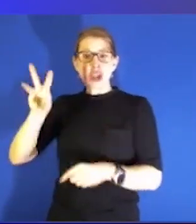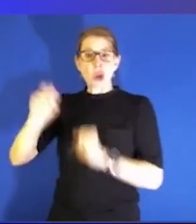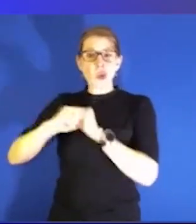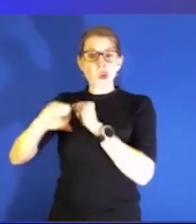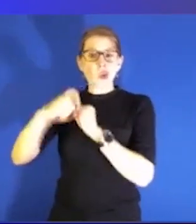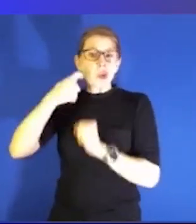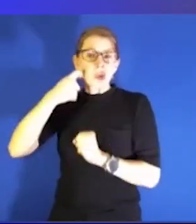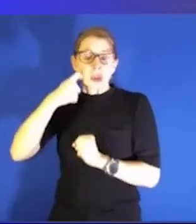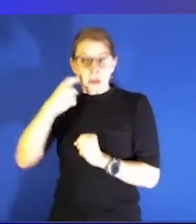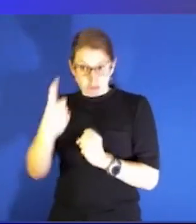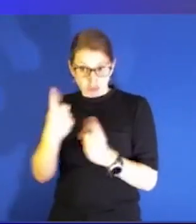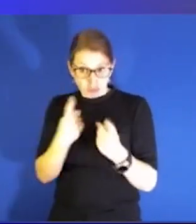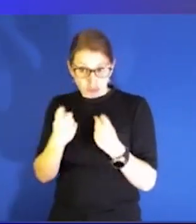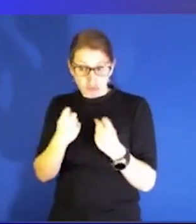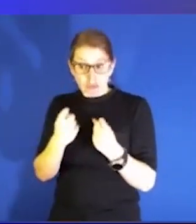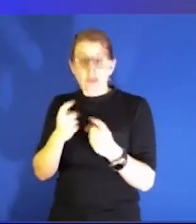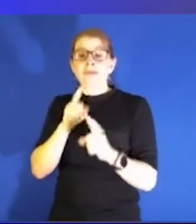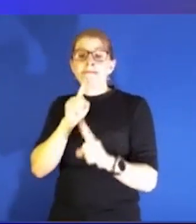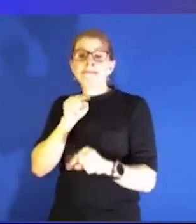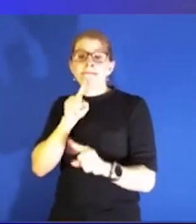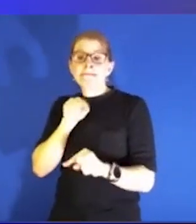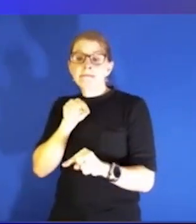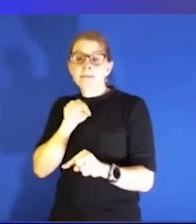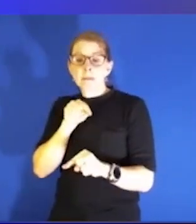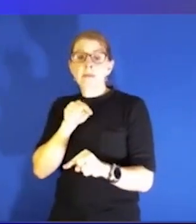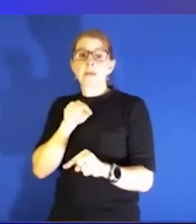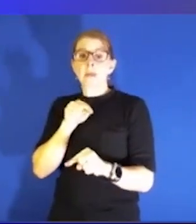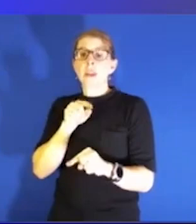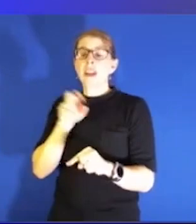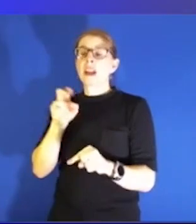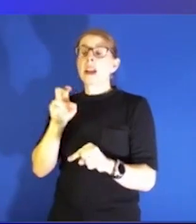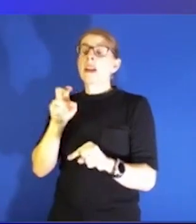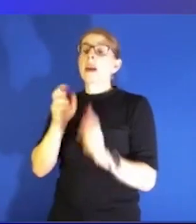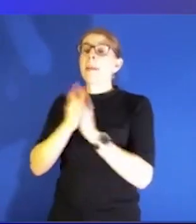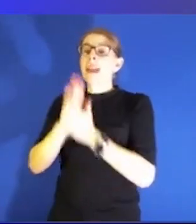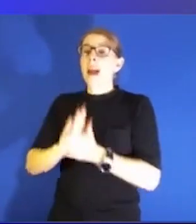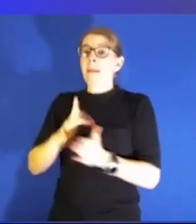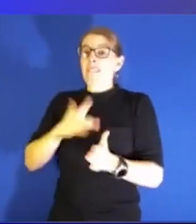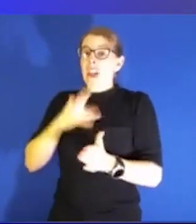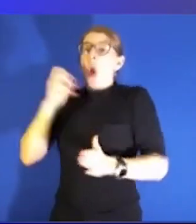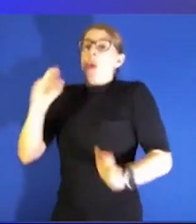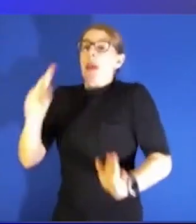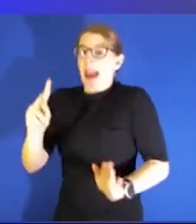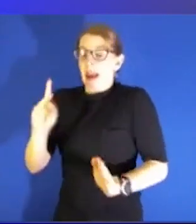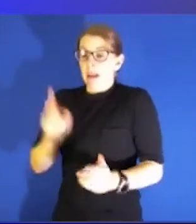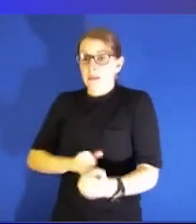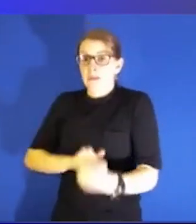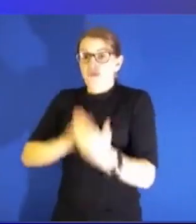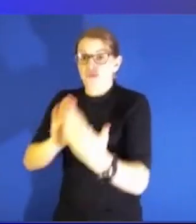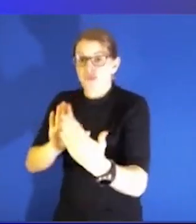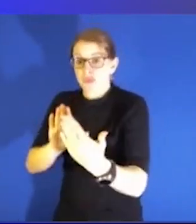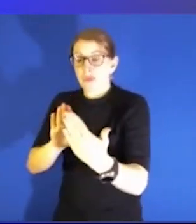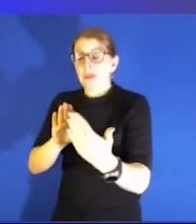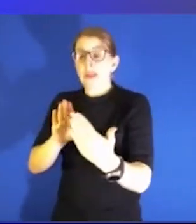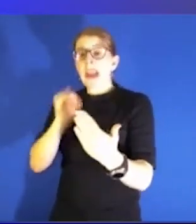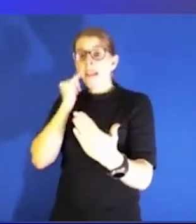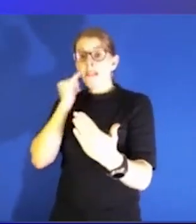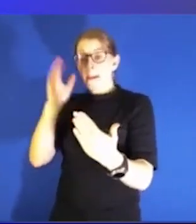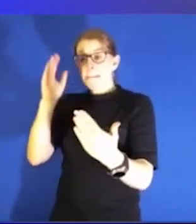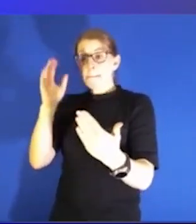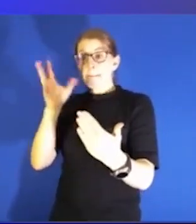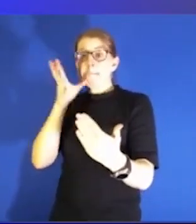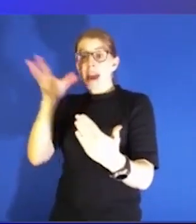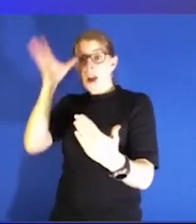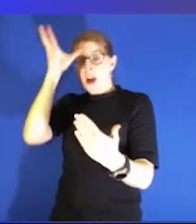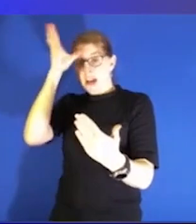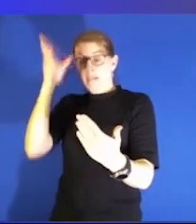And then answer their questions and be okay going there. And if the parent is calm enough to go there, the kid usually calms down as well, because